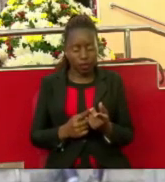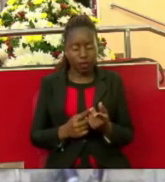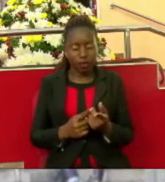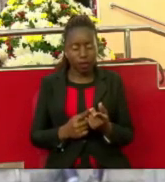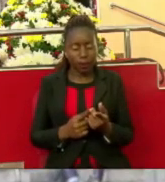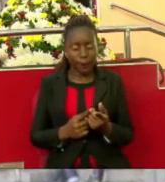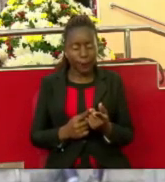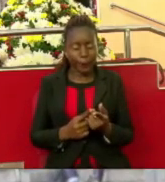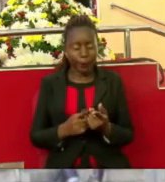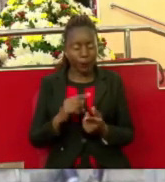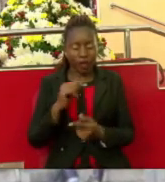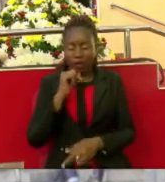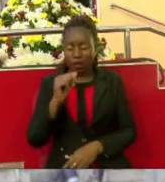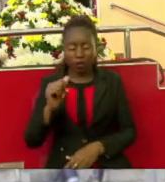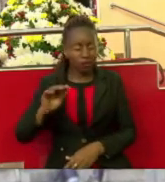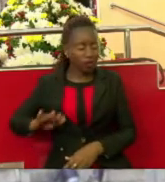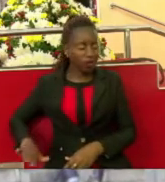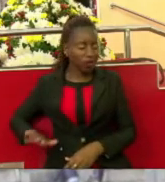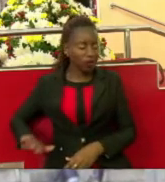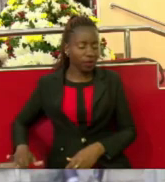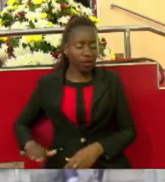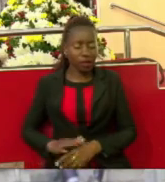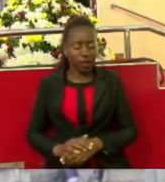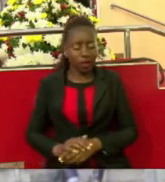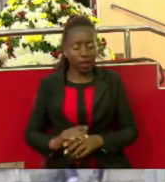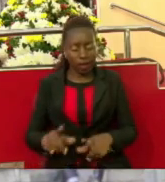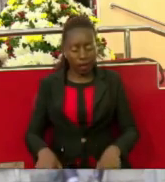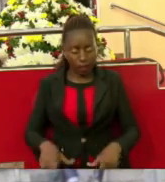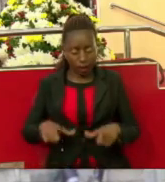remnants, Jehovah God. And they shall live to serve you in the day